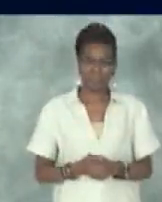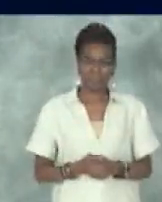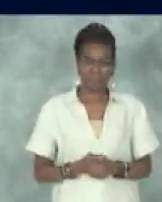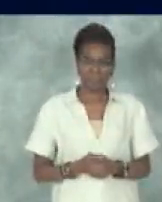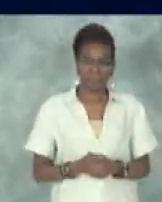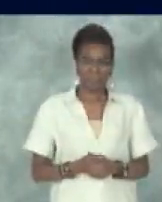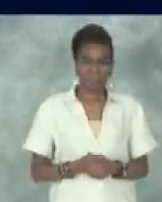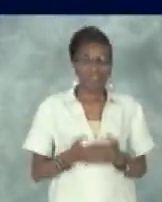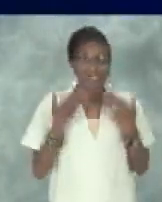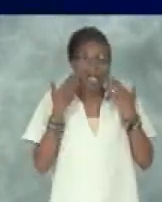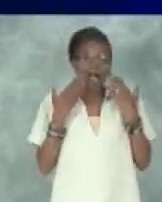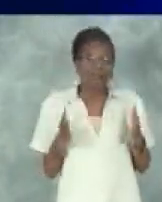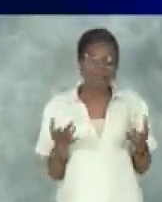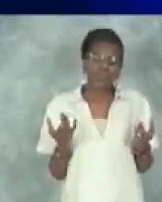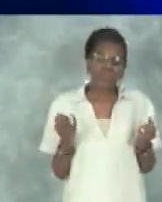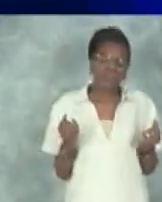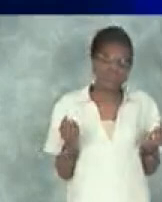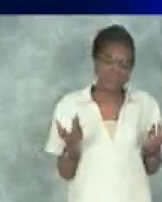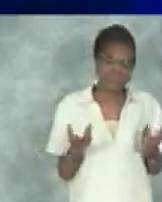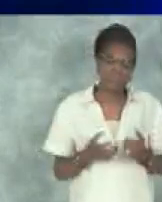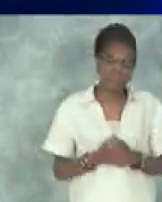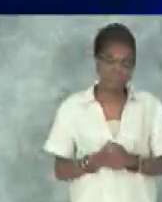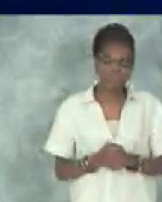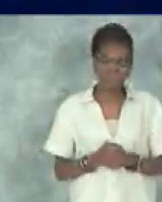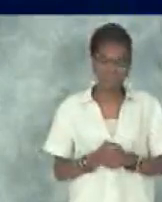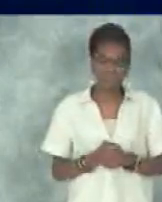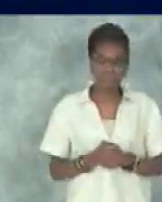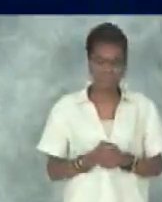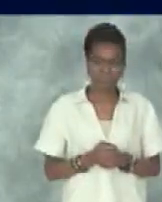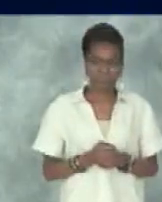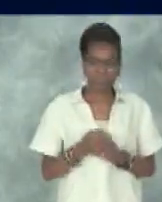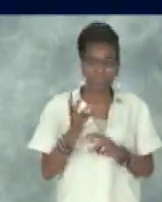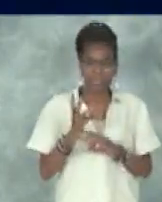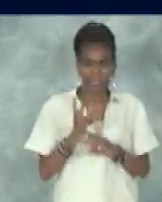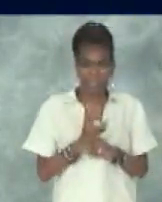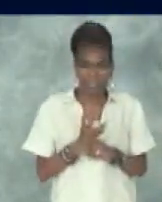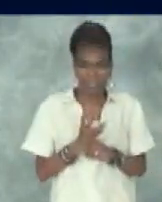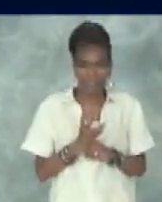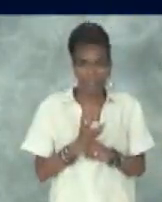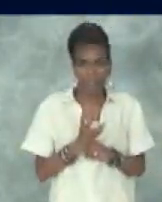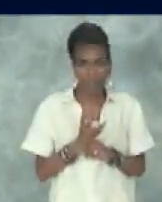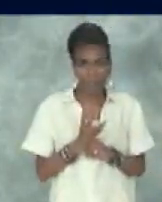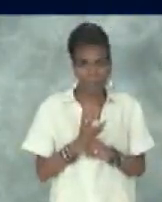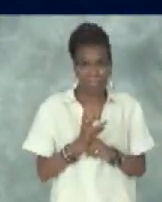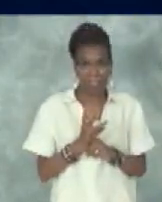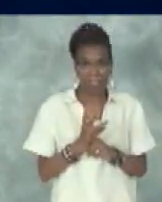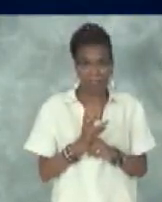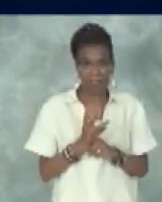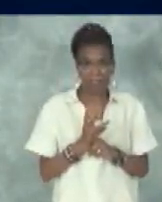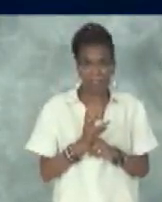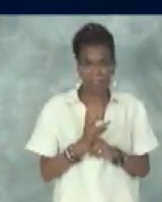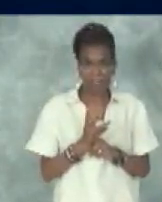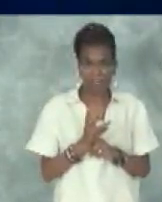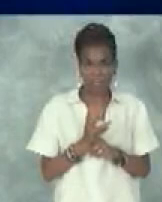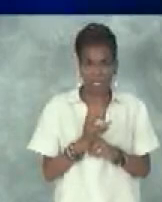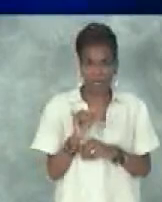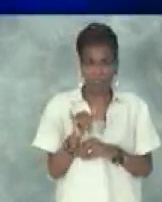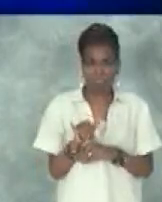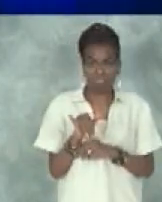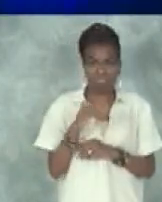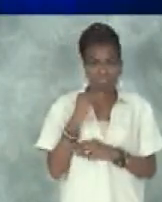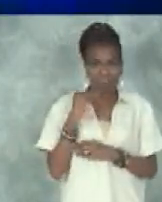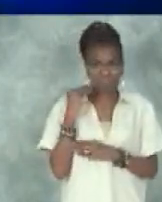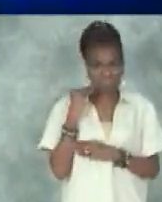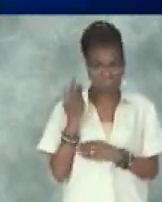I don't know what you've been doing with your 6 months of seclusion. But one of the things that